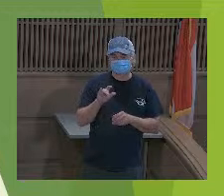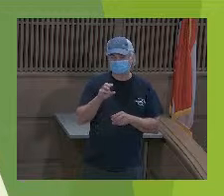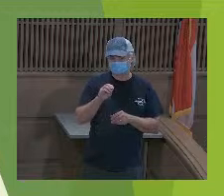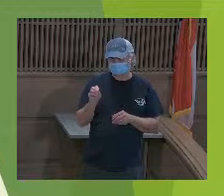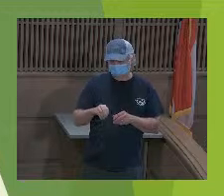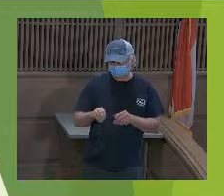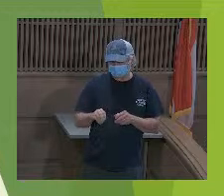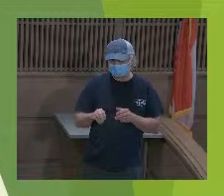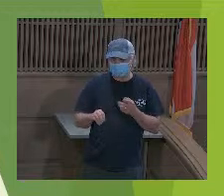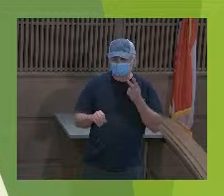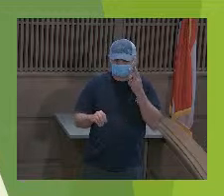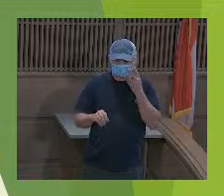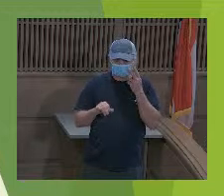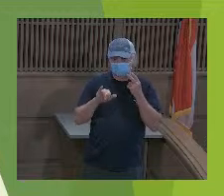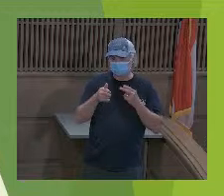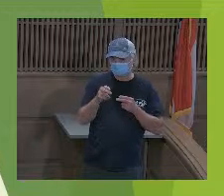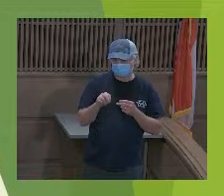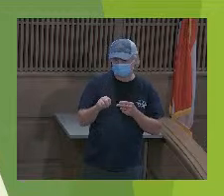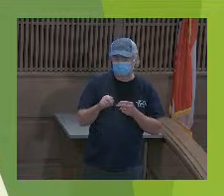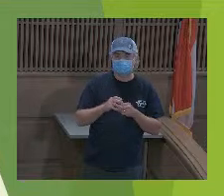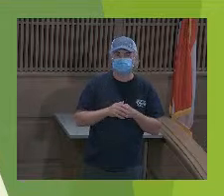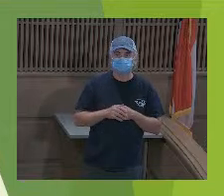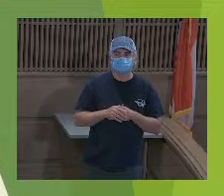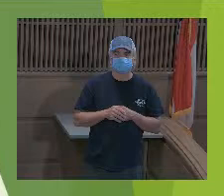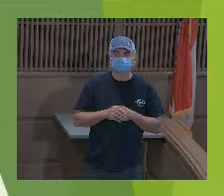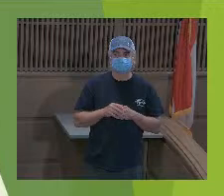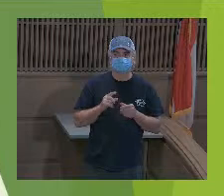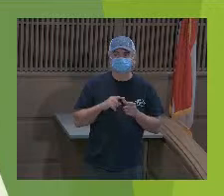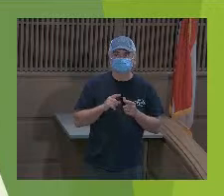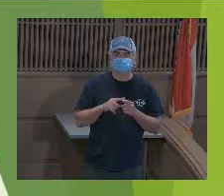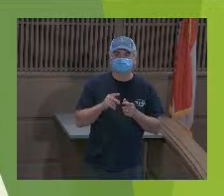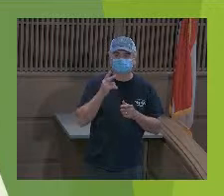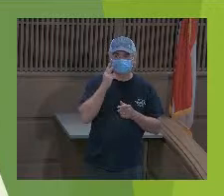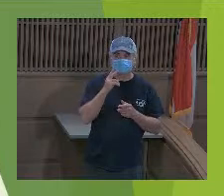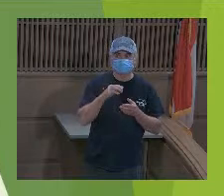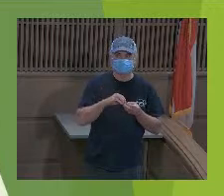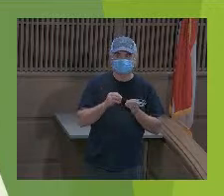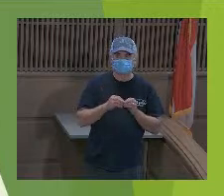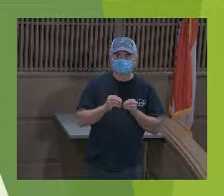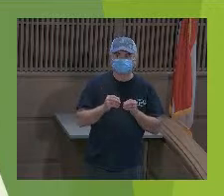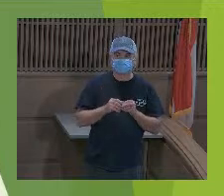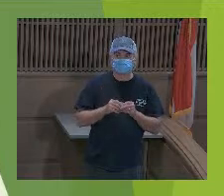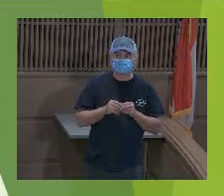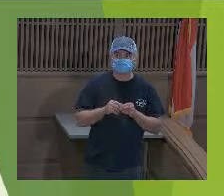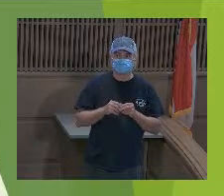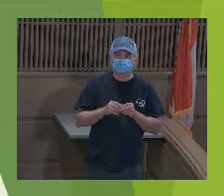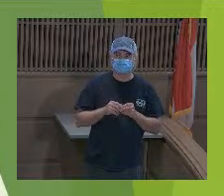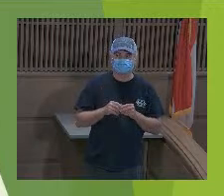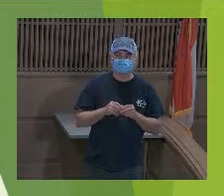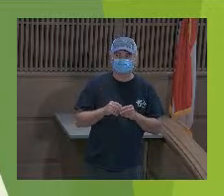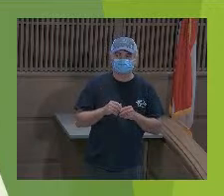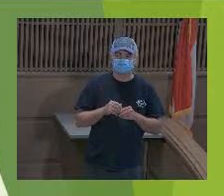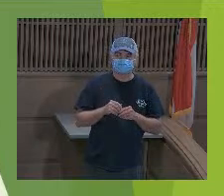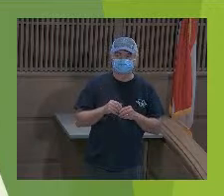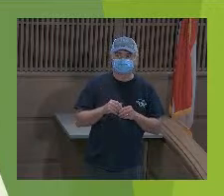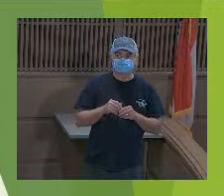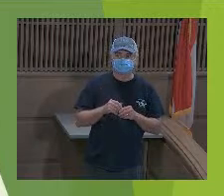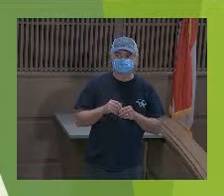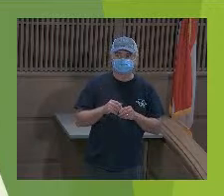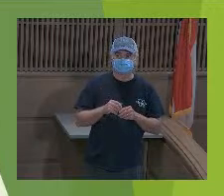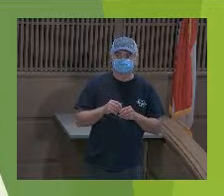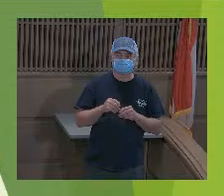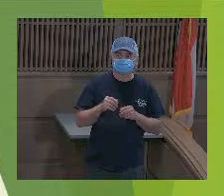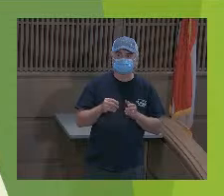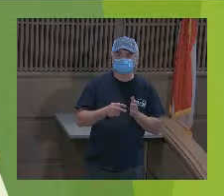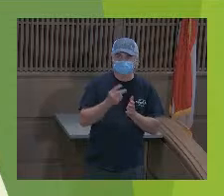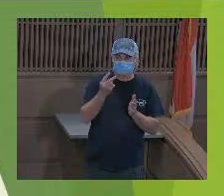18%. We see what I was referring to, the numbers doubling between 7/12 and 7/26, and then